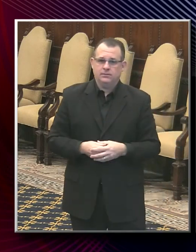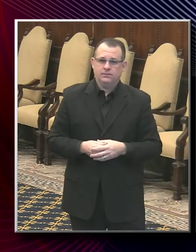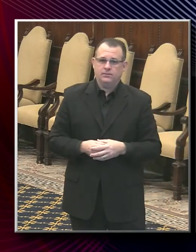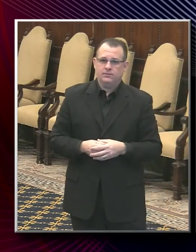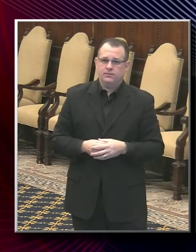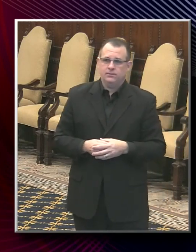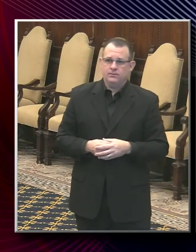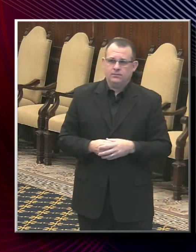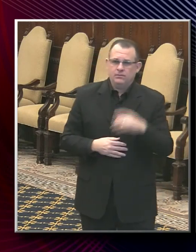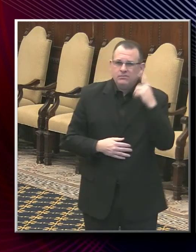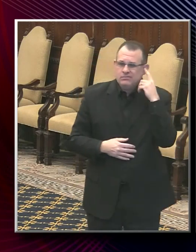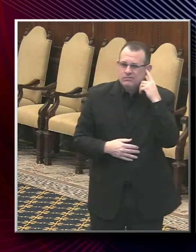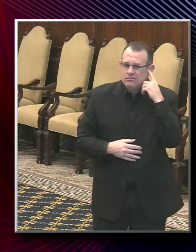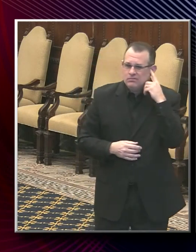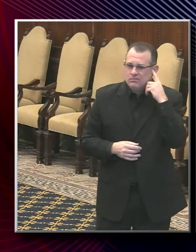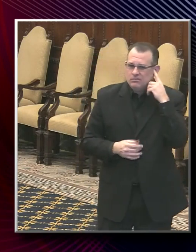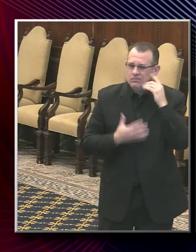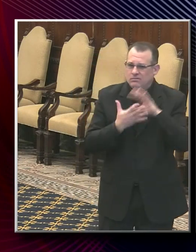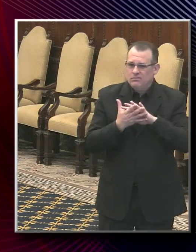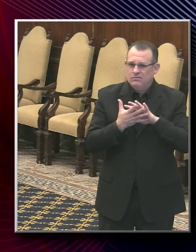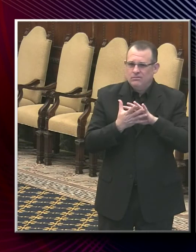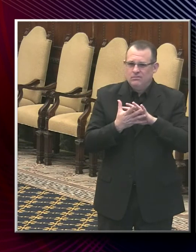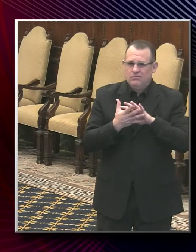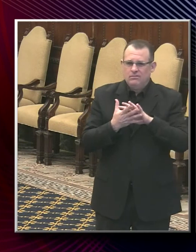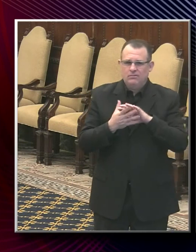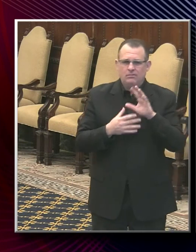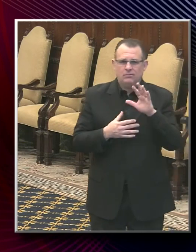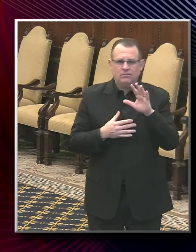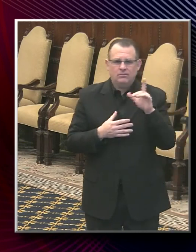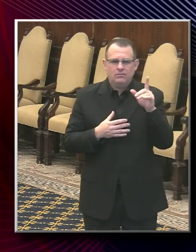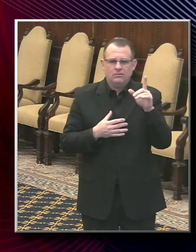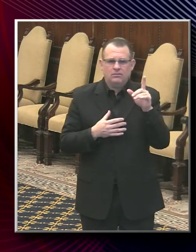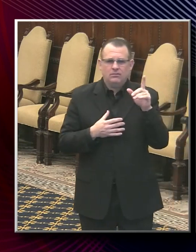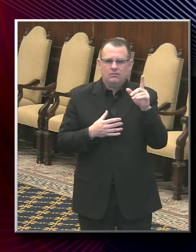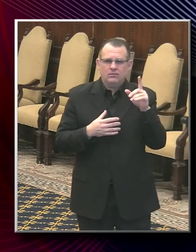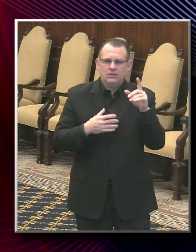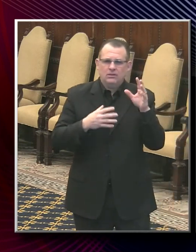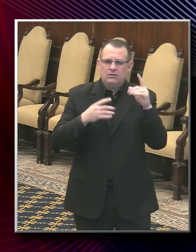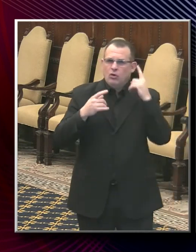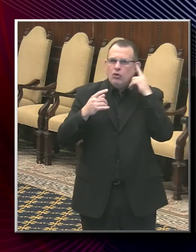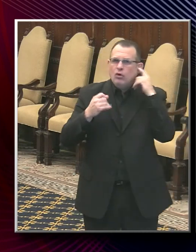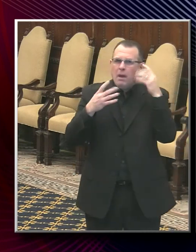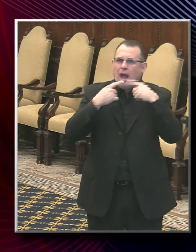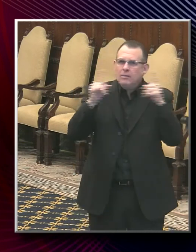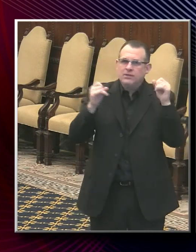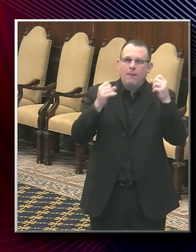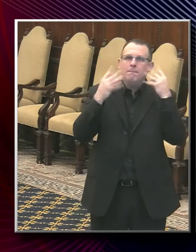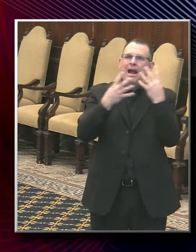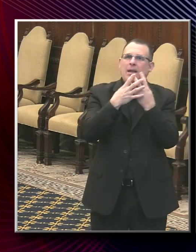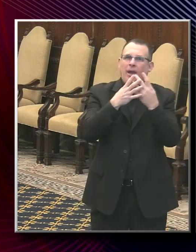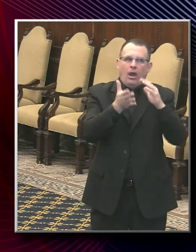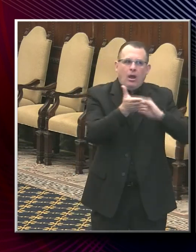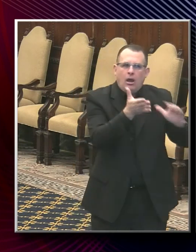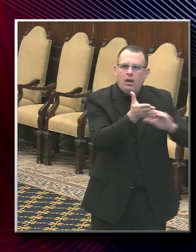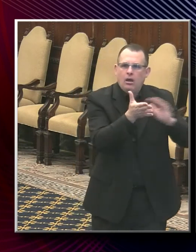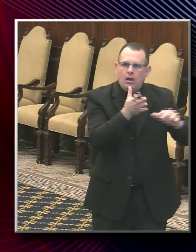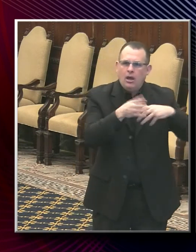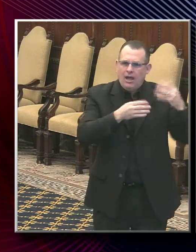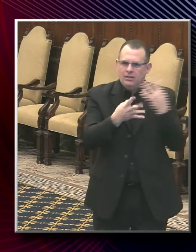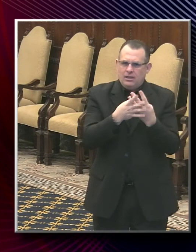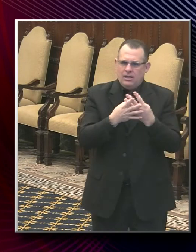Recently, it came out that a lot of inmates are going to be released. Do you have any ways that recently released inmates can get